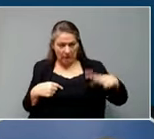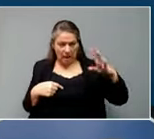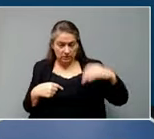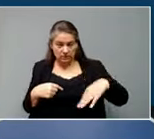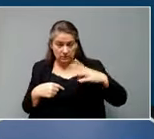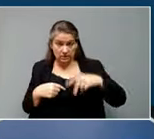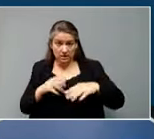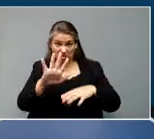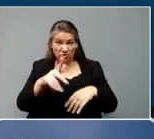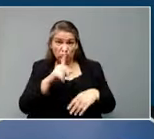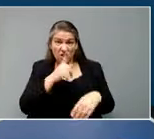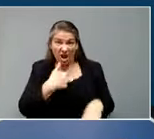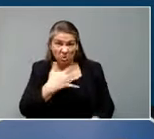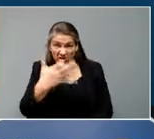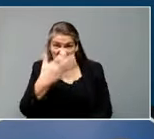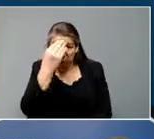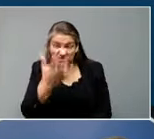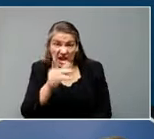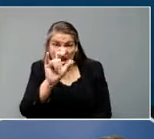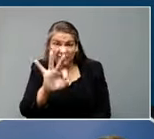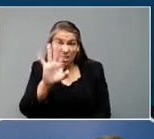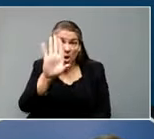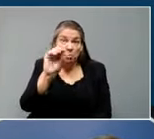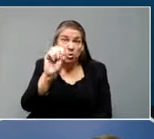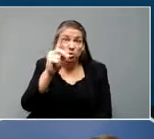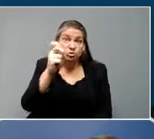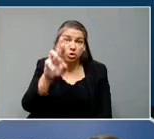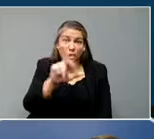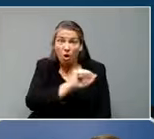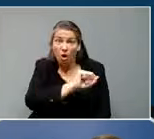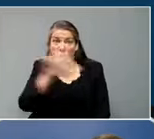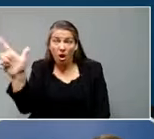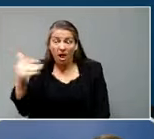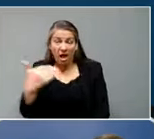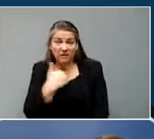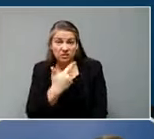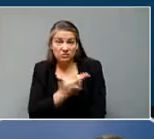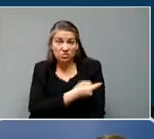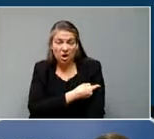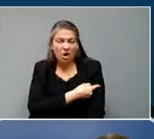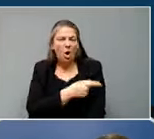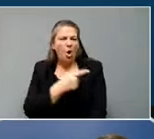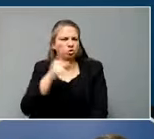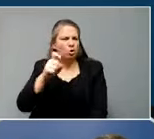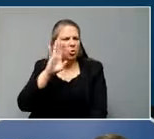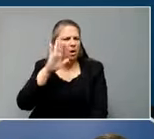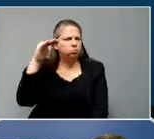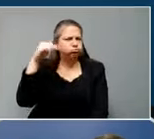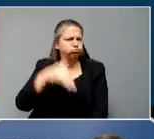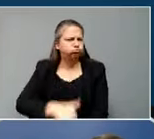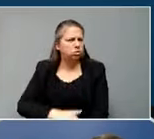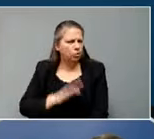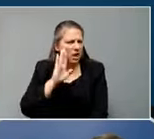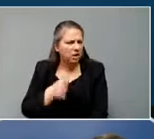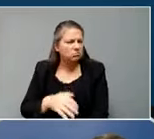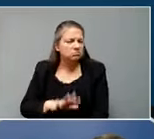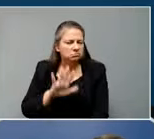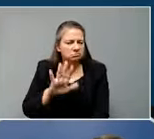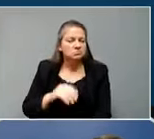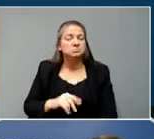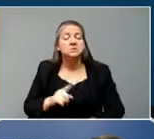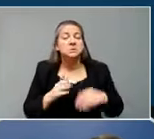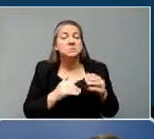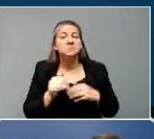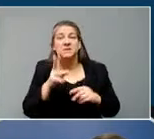boosted. Between the Alpha and the Delta variant surges, we were at the top of our game for those that got vaccinated in